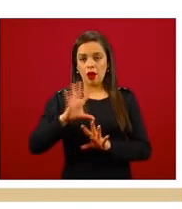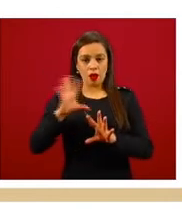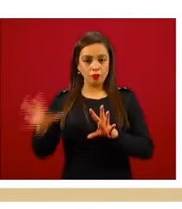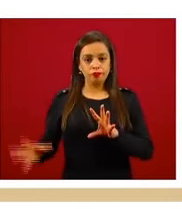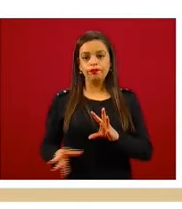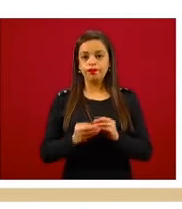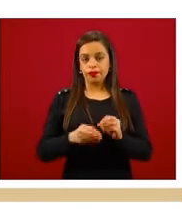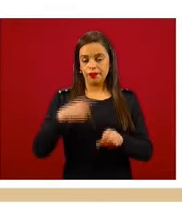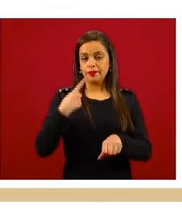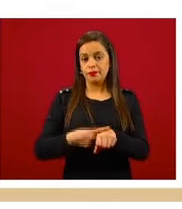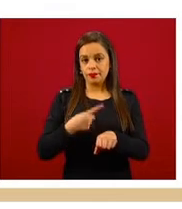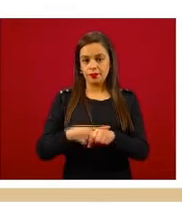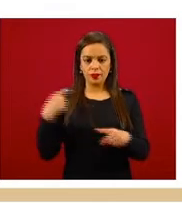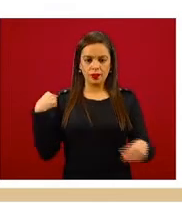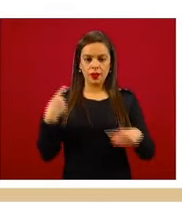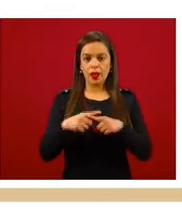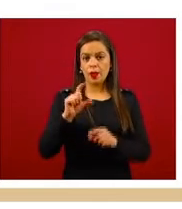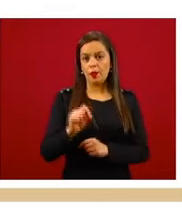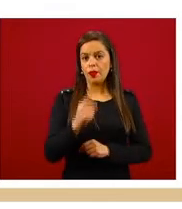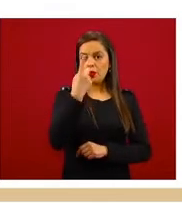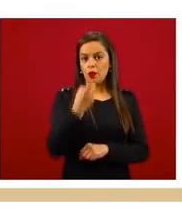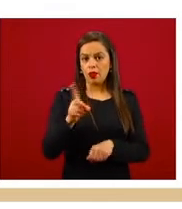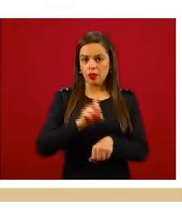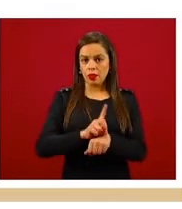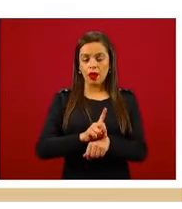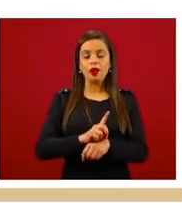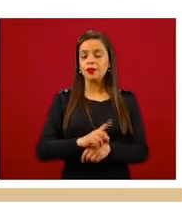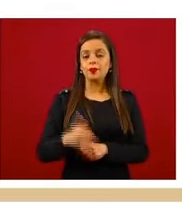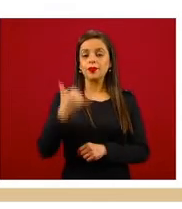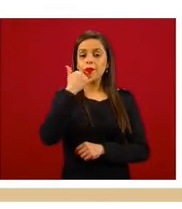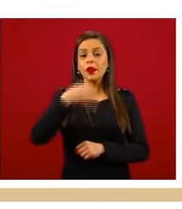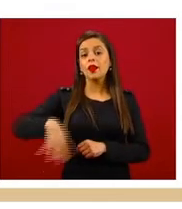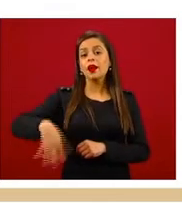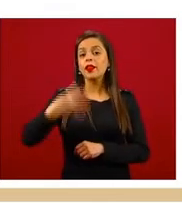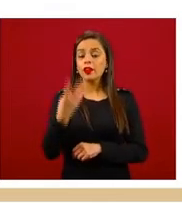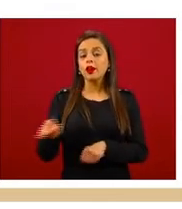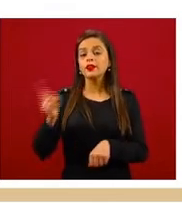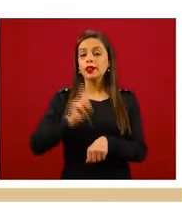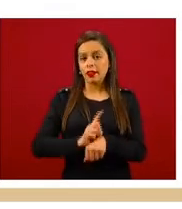do have above 500 cumulative cases in the past 14 days,